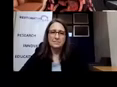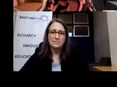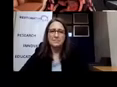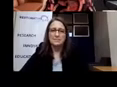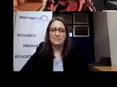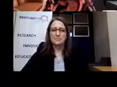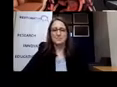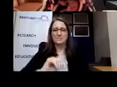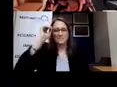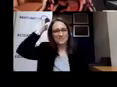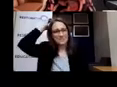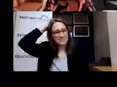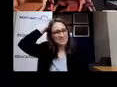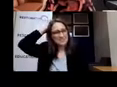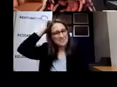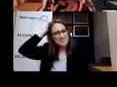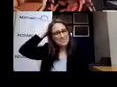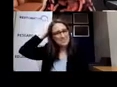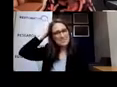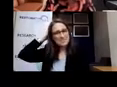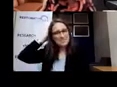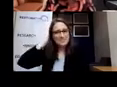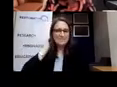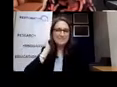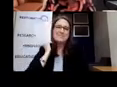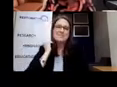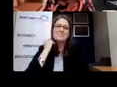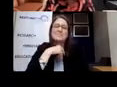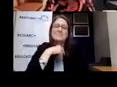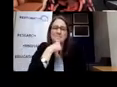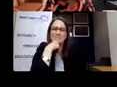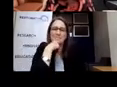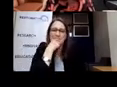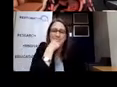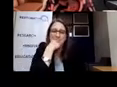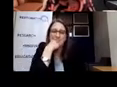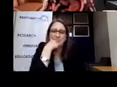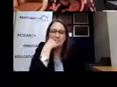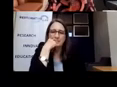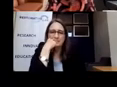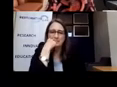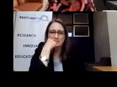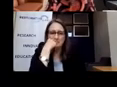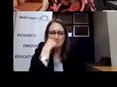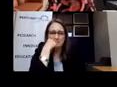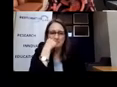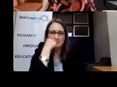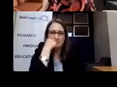really resonating with what you've been saying today. There's quite a few questions. So